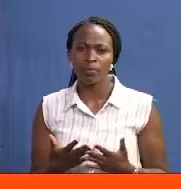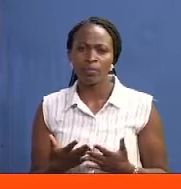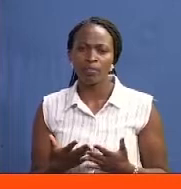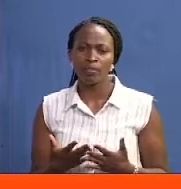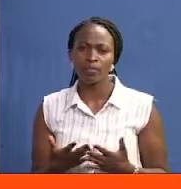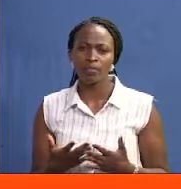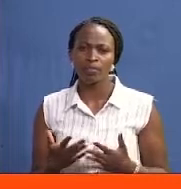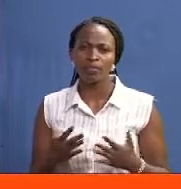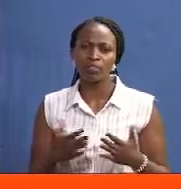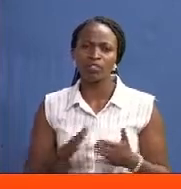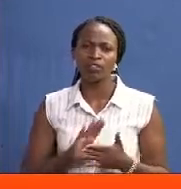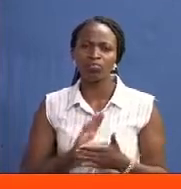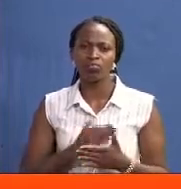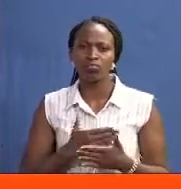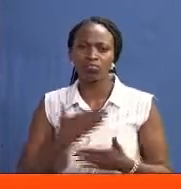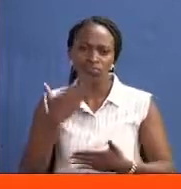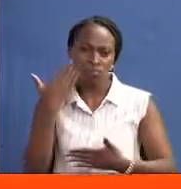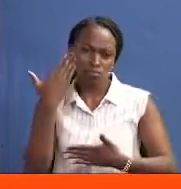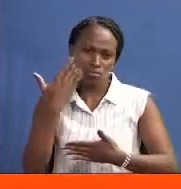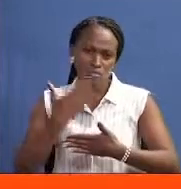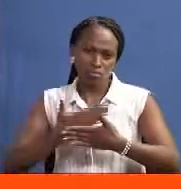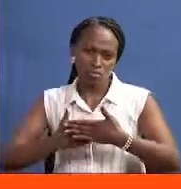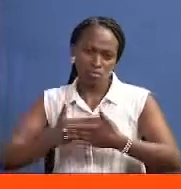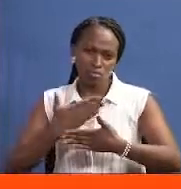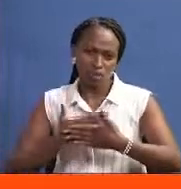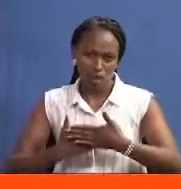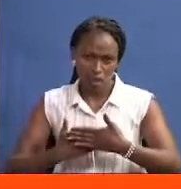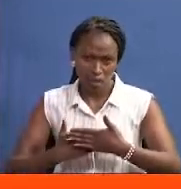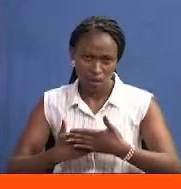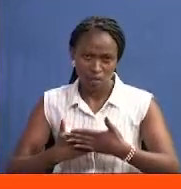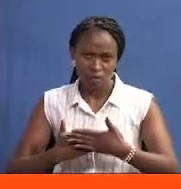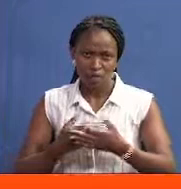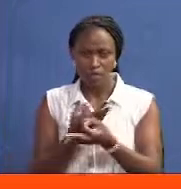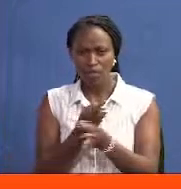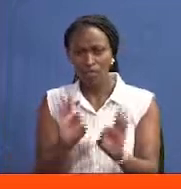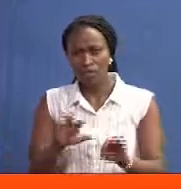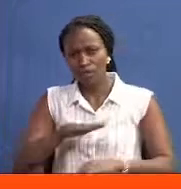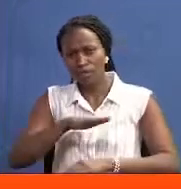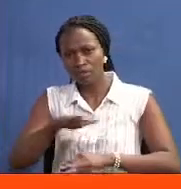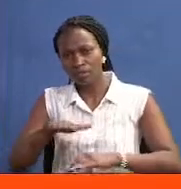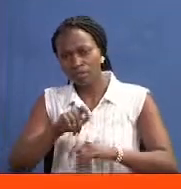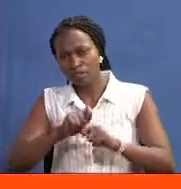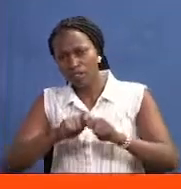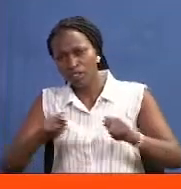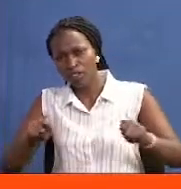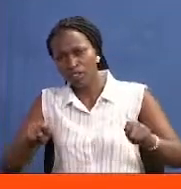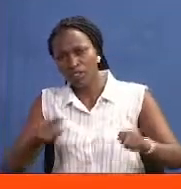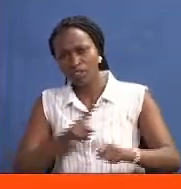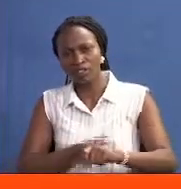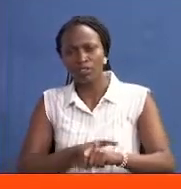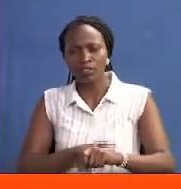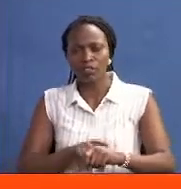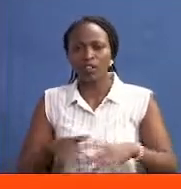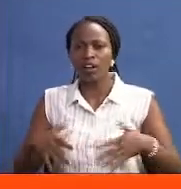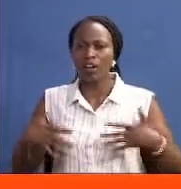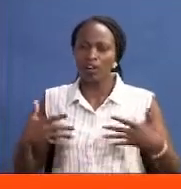limitation or feeling deprived of mm-hmm. freedom and space for a long time has us now bursting at the